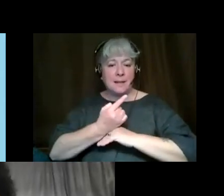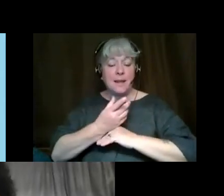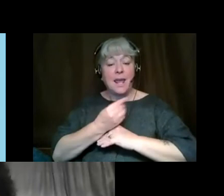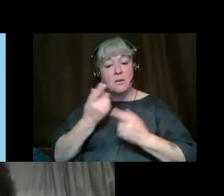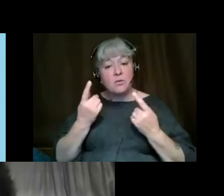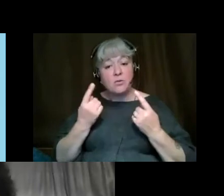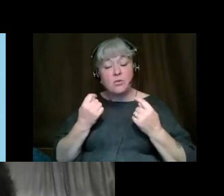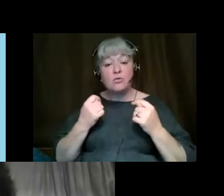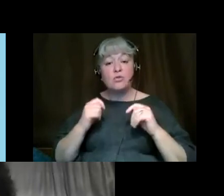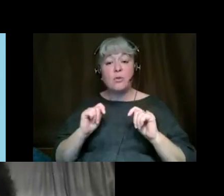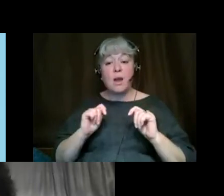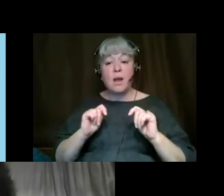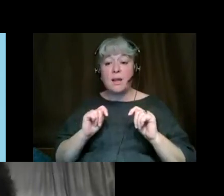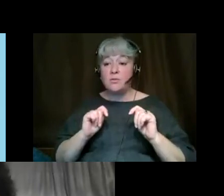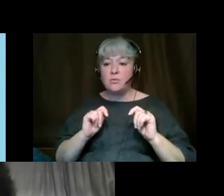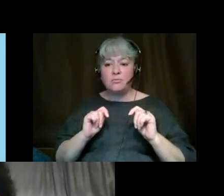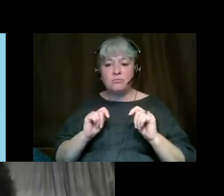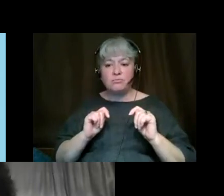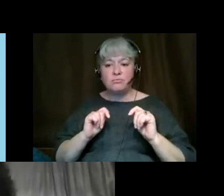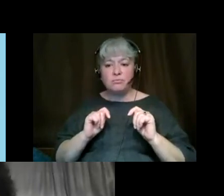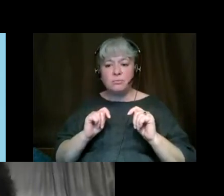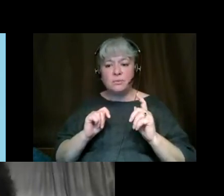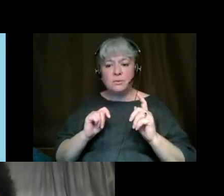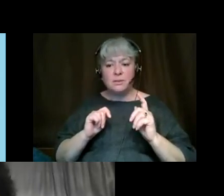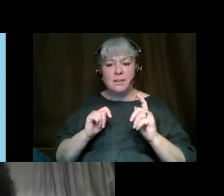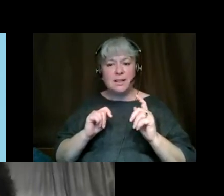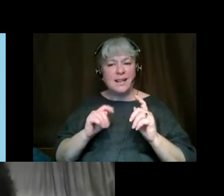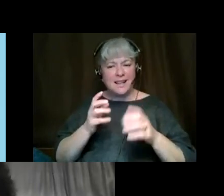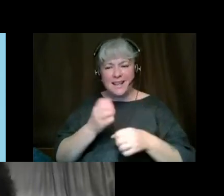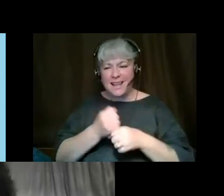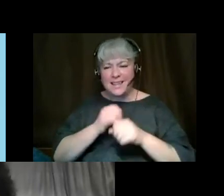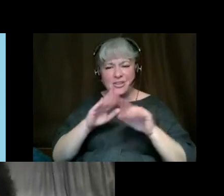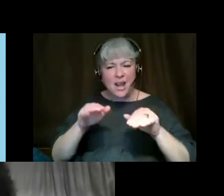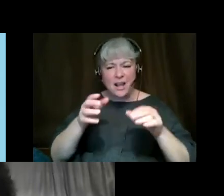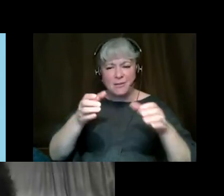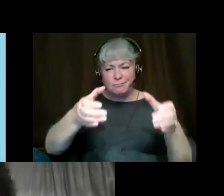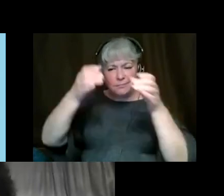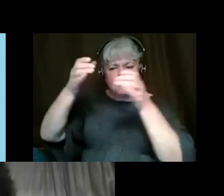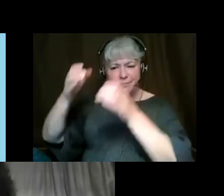to go get that toy. Put a